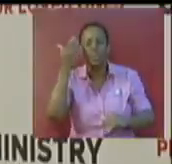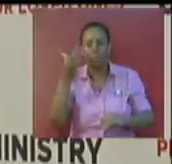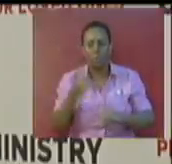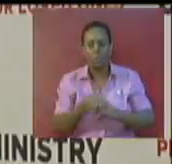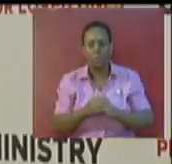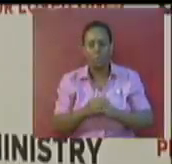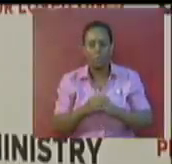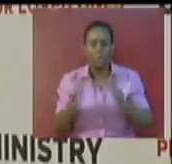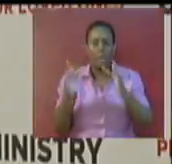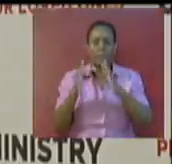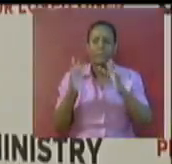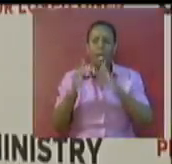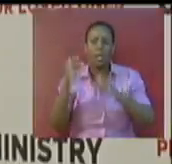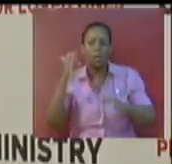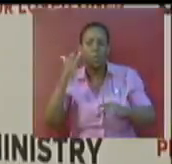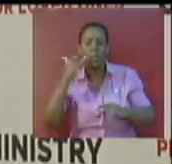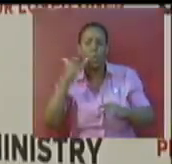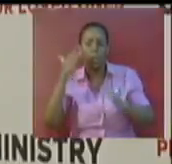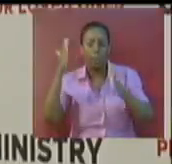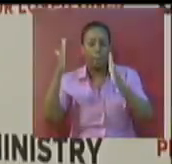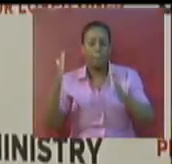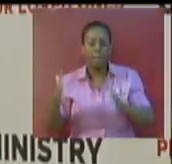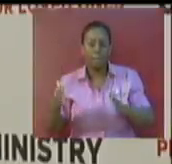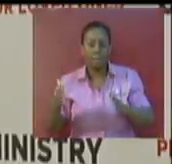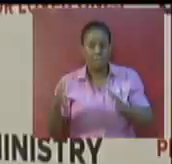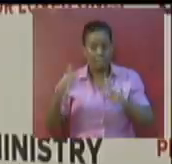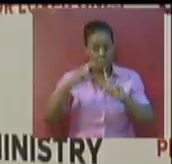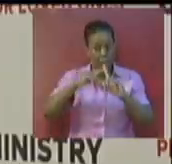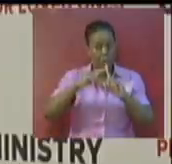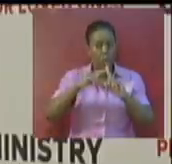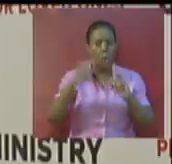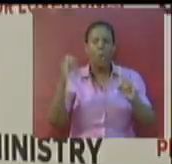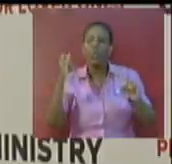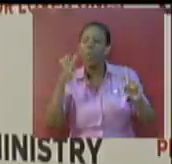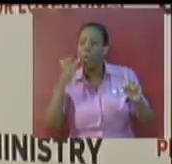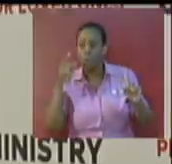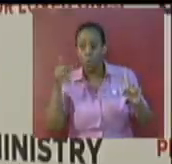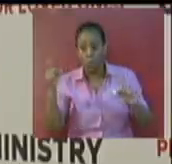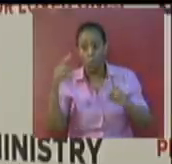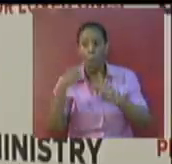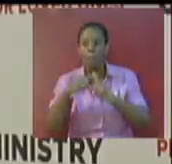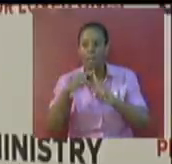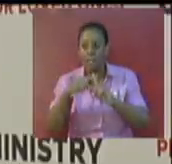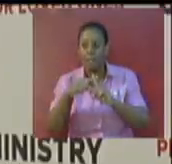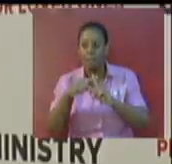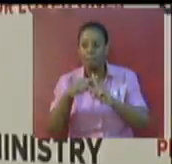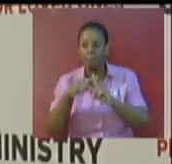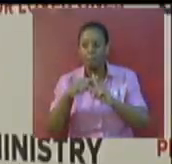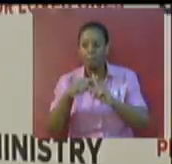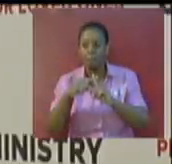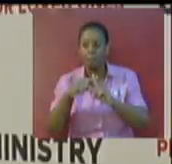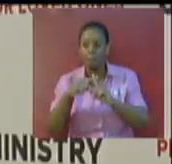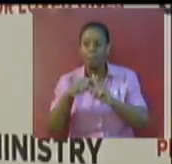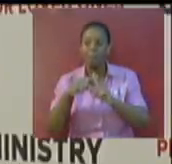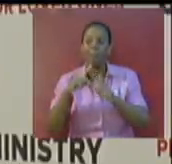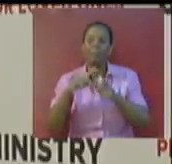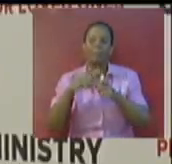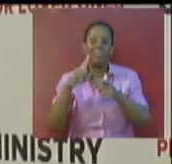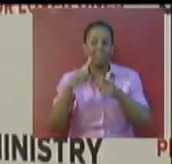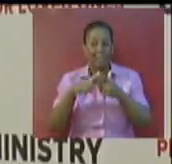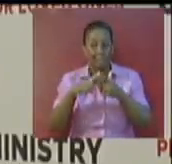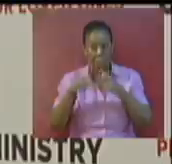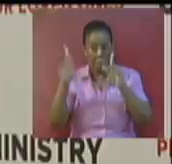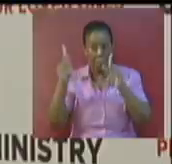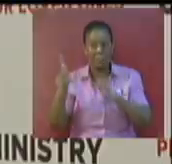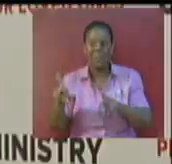we get that positive result, and there's a system that the ministry has in place that gets those positive results all to all the CMO's H office. So